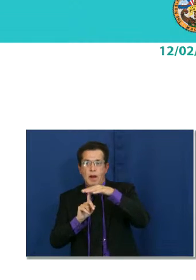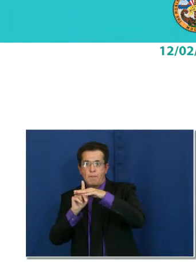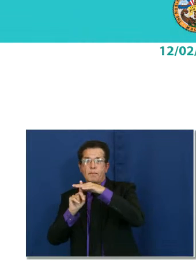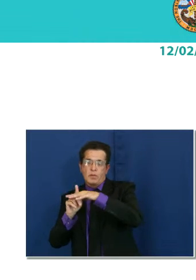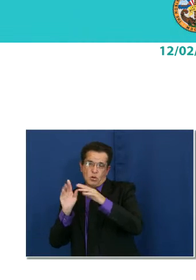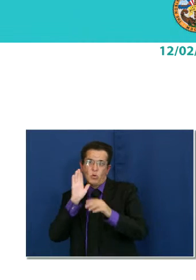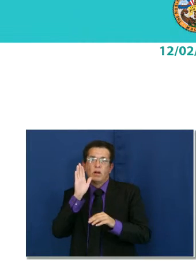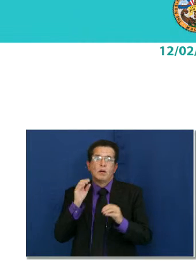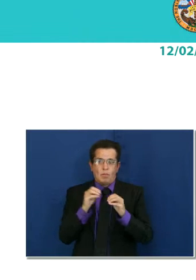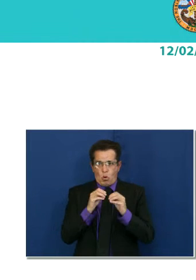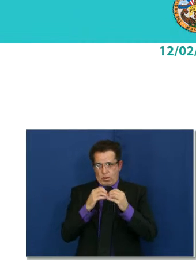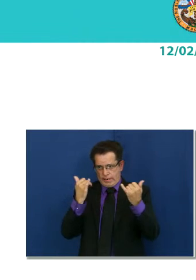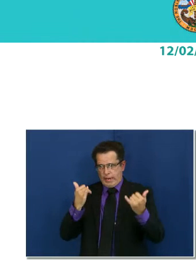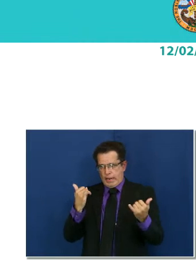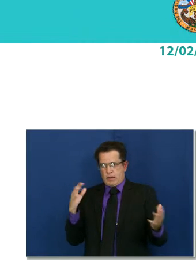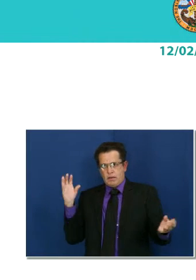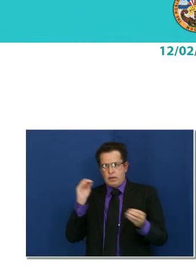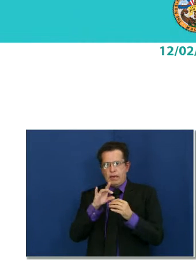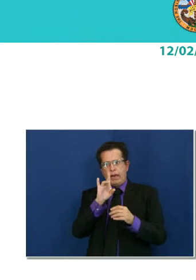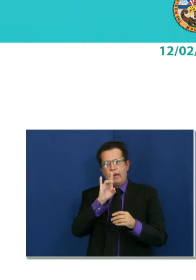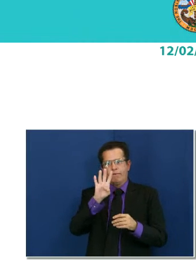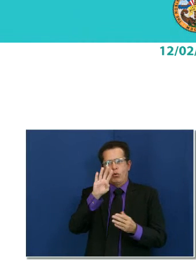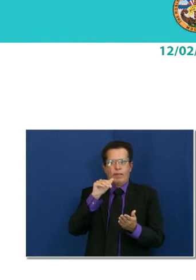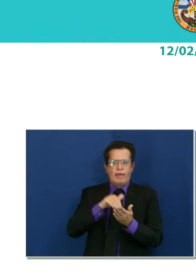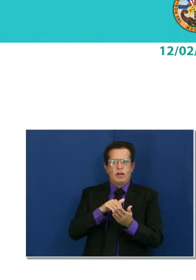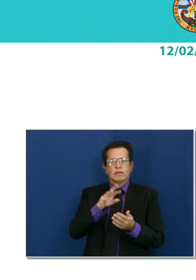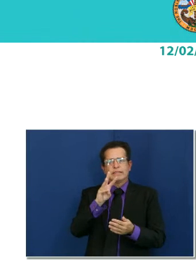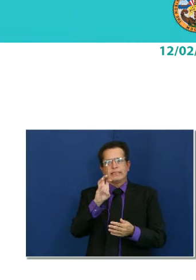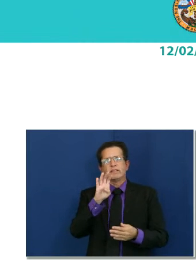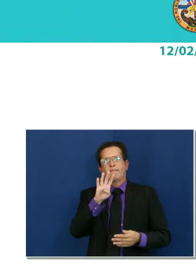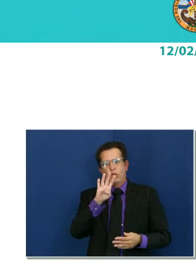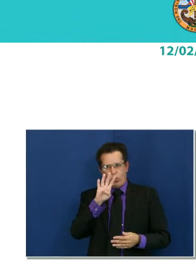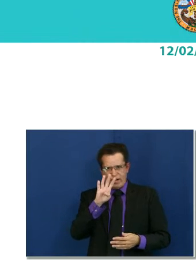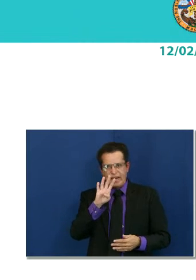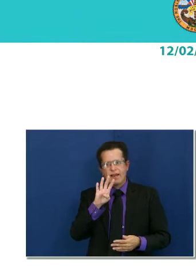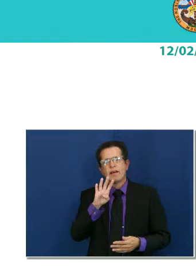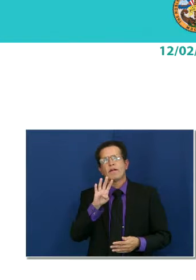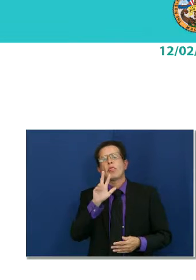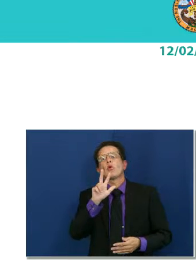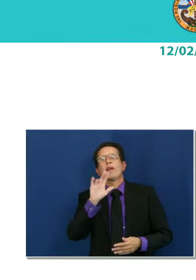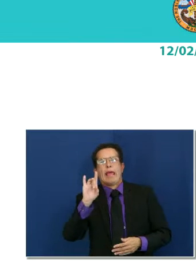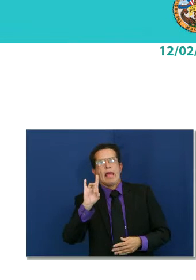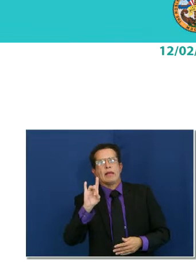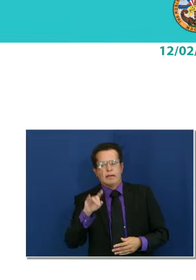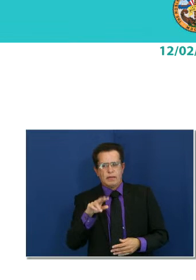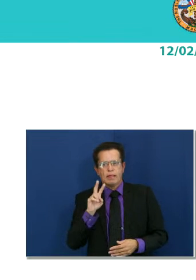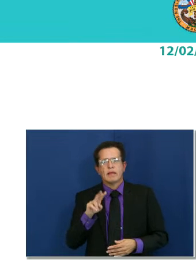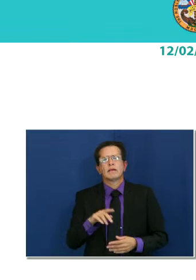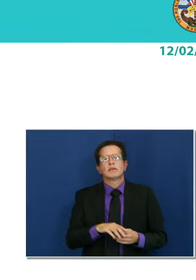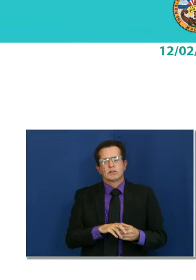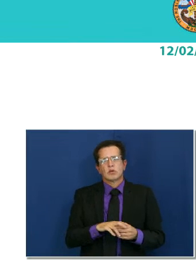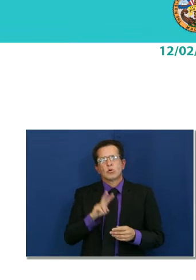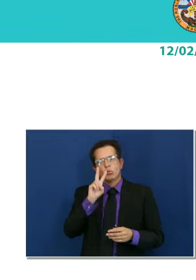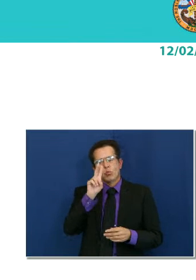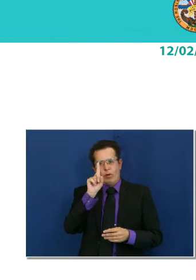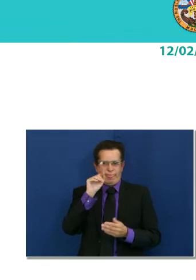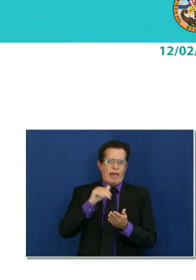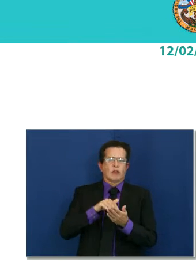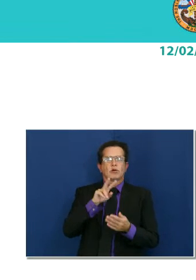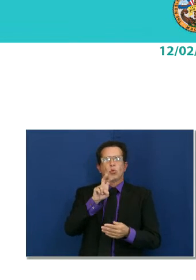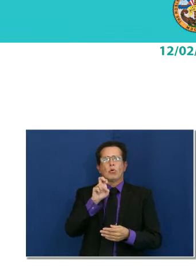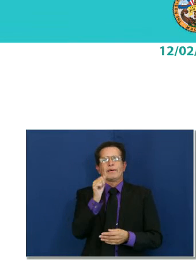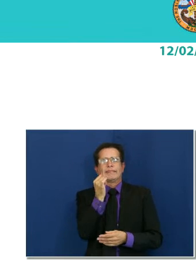slide is 84,638 cases, which is 1,217 more cases than